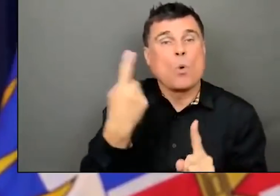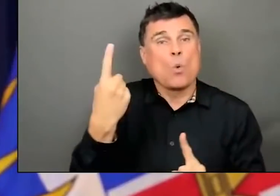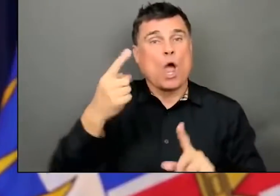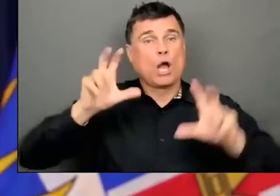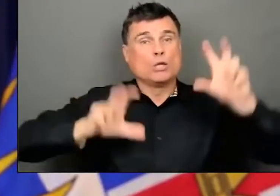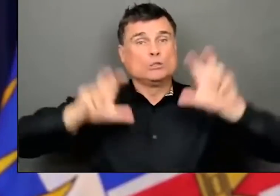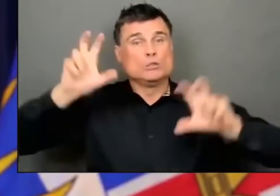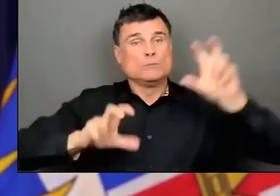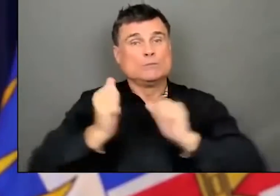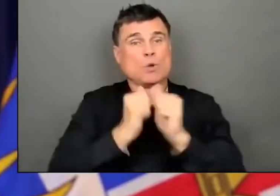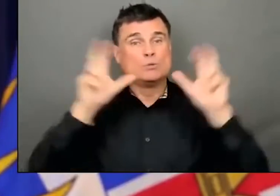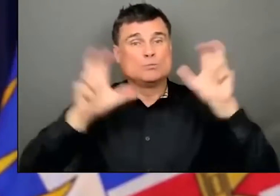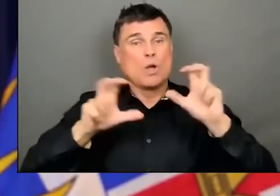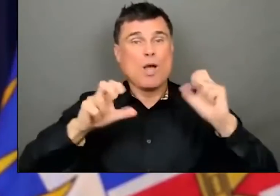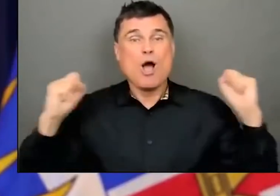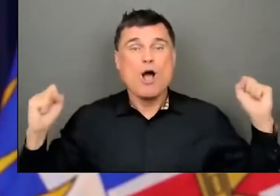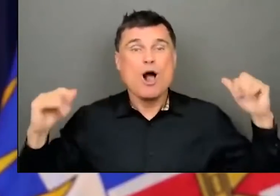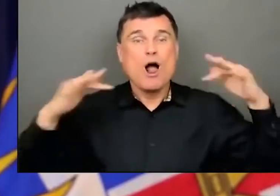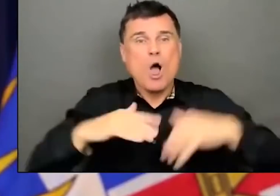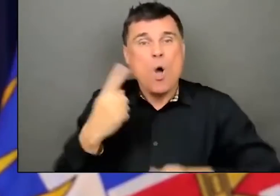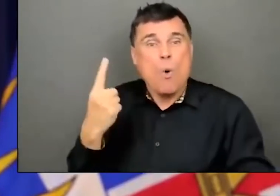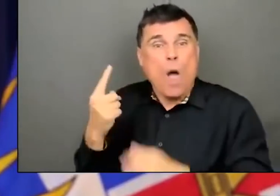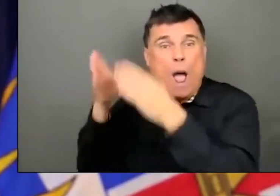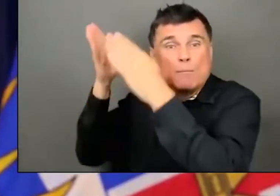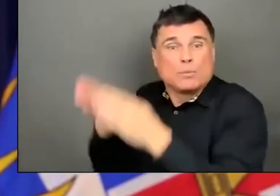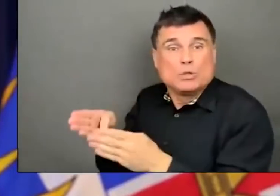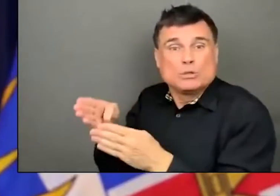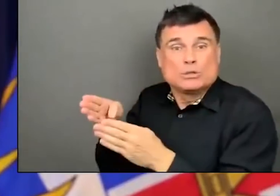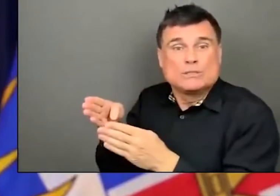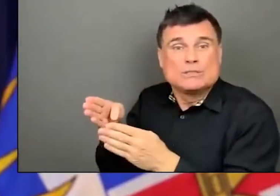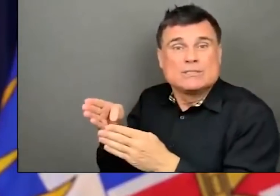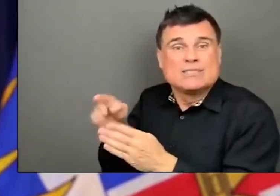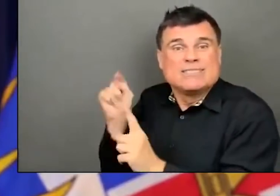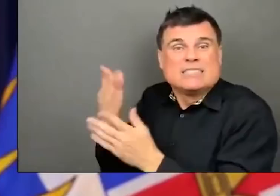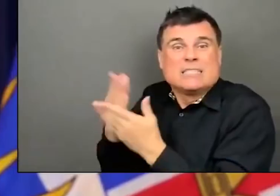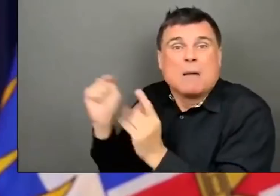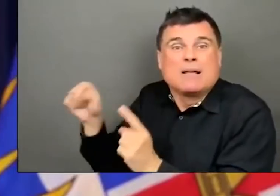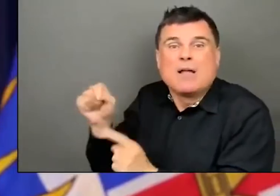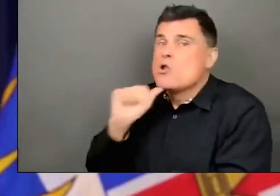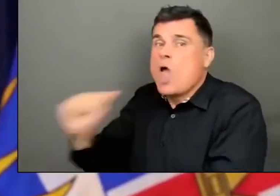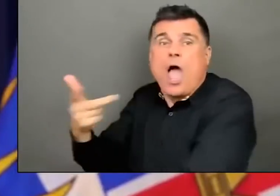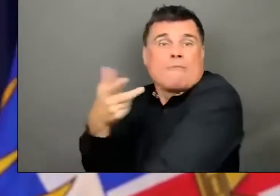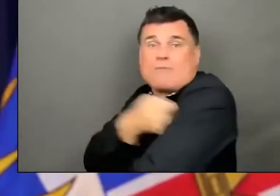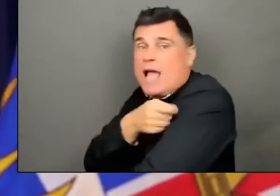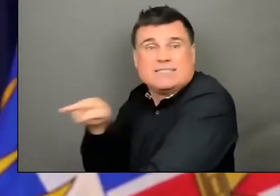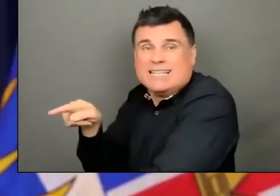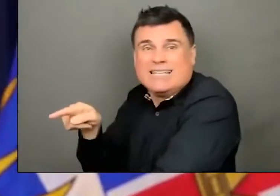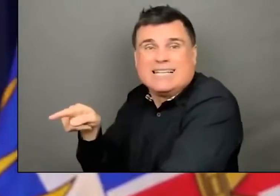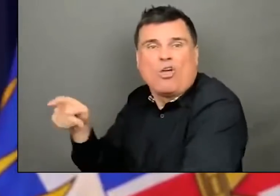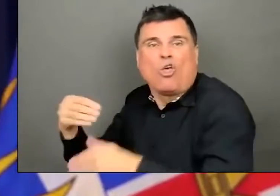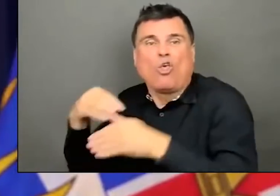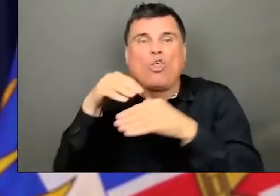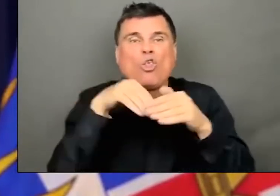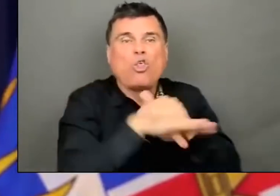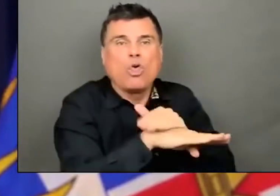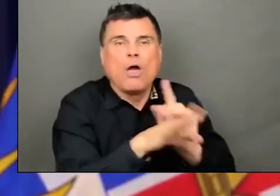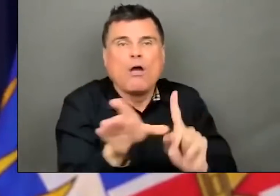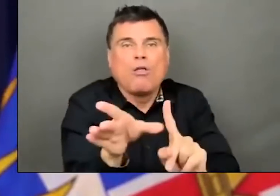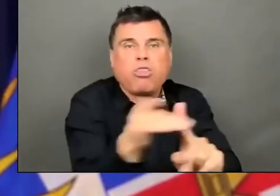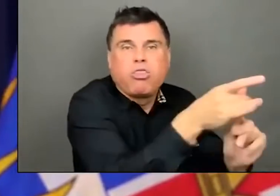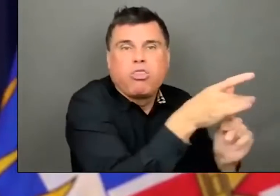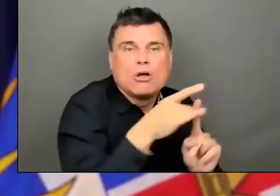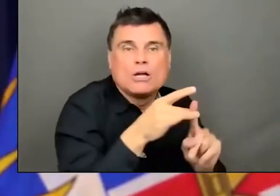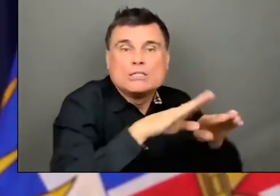came together, and some of the adults spread the virus between them, and that spread into children who then brought it into